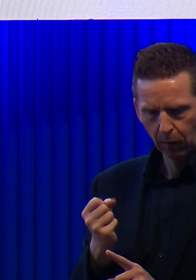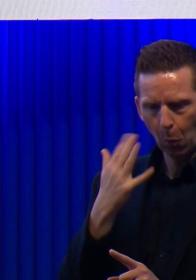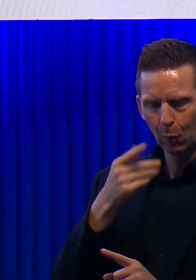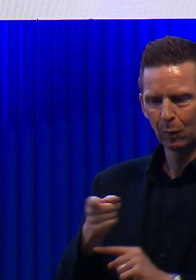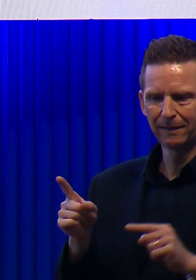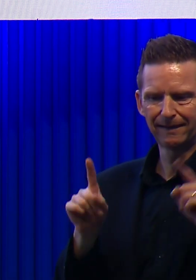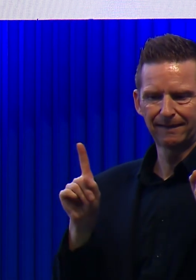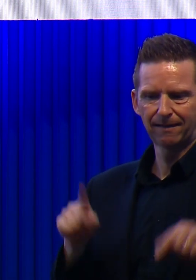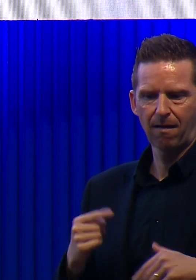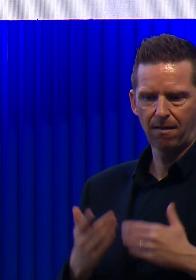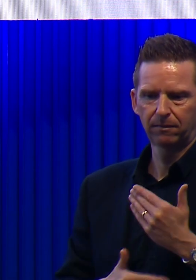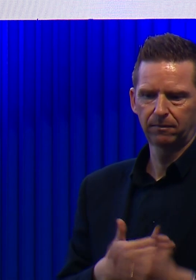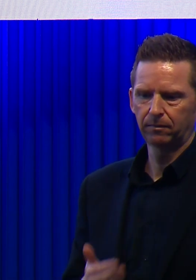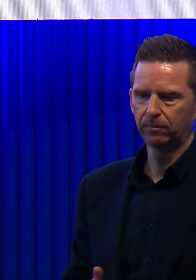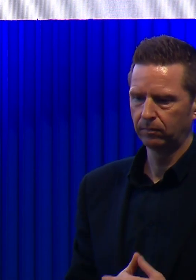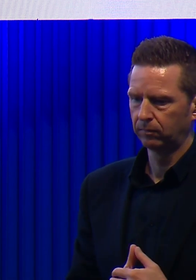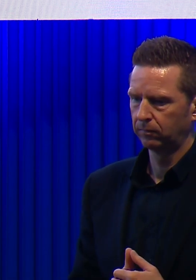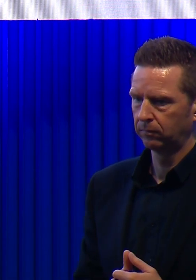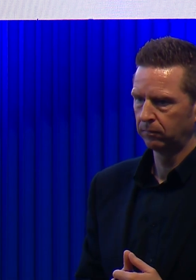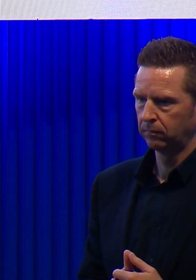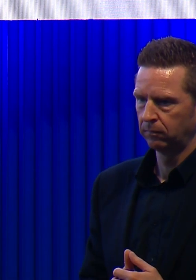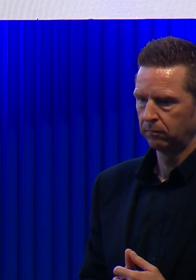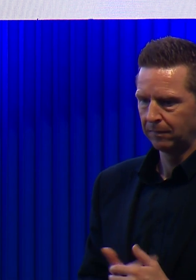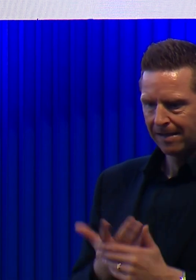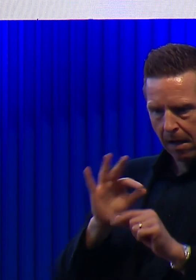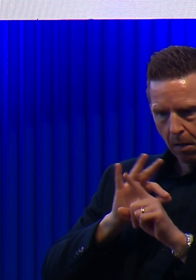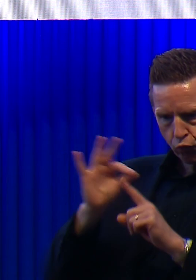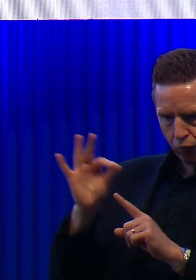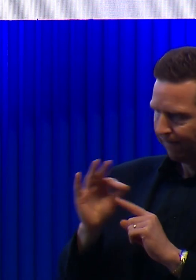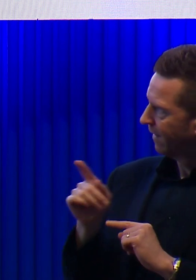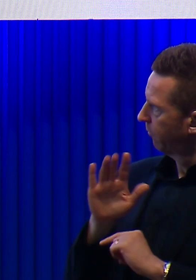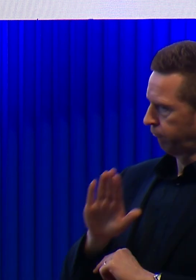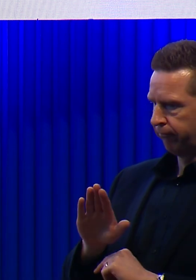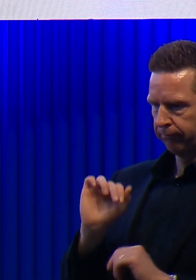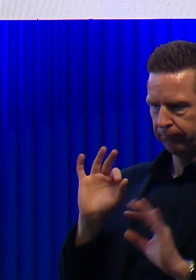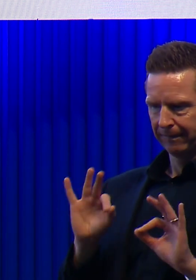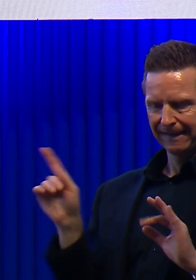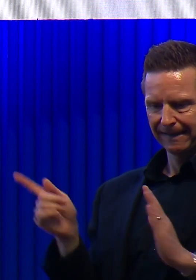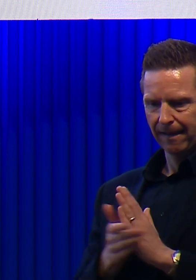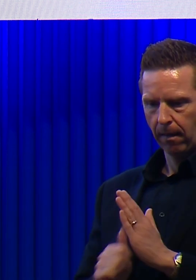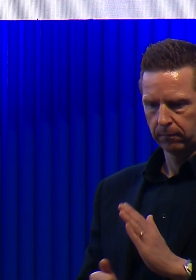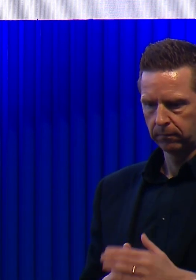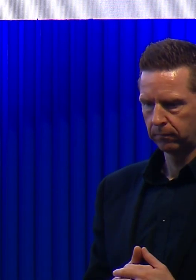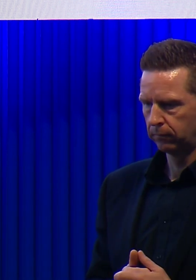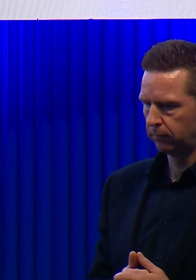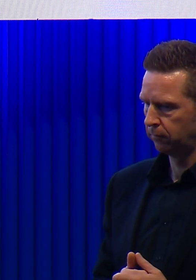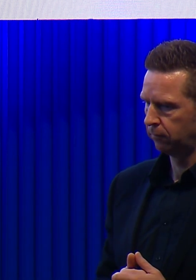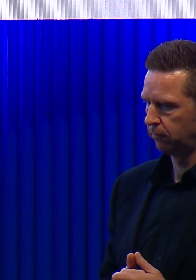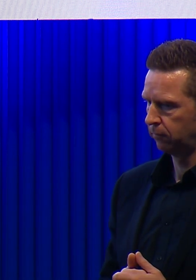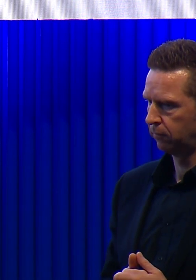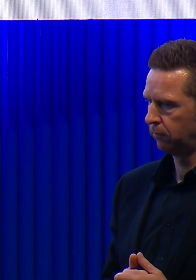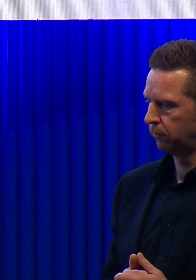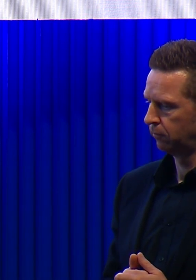And if you stop and deliberately select the right